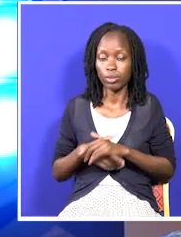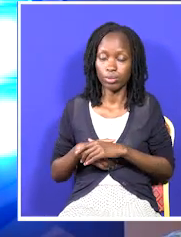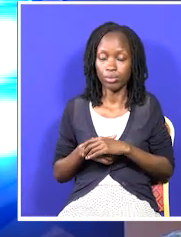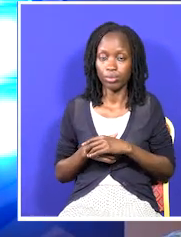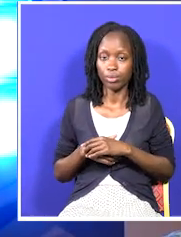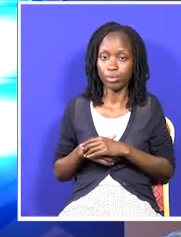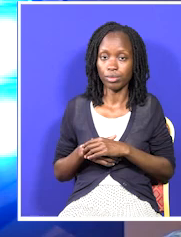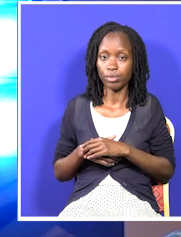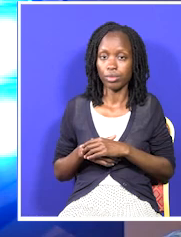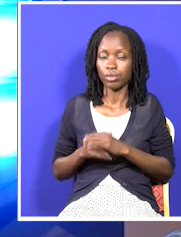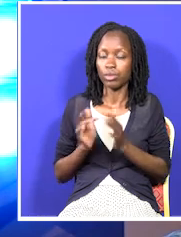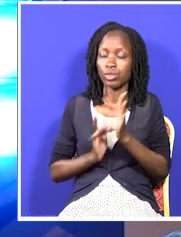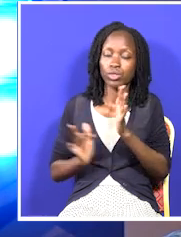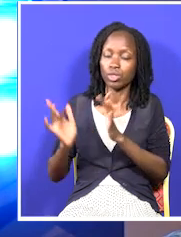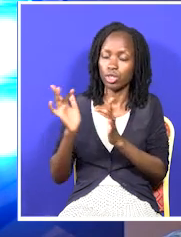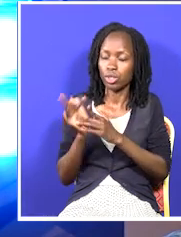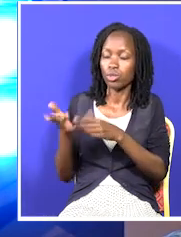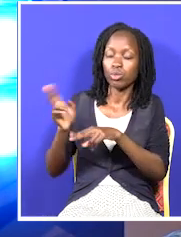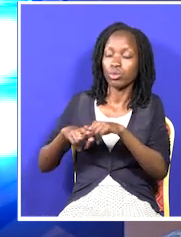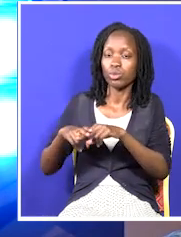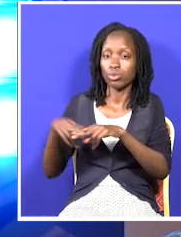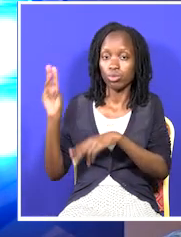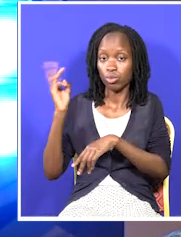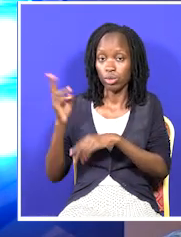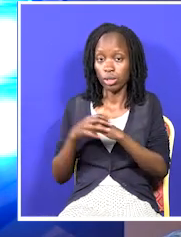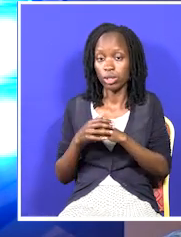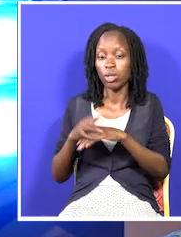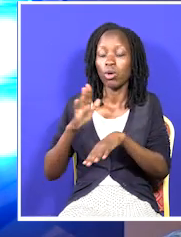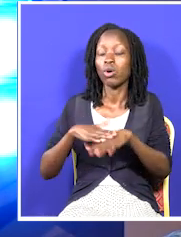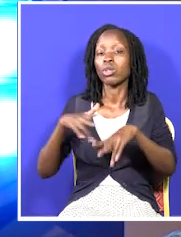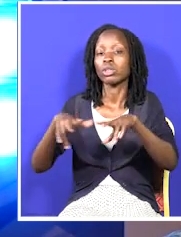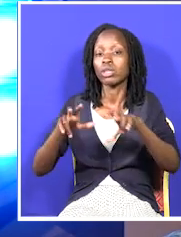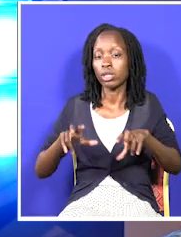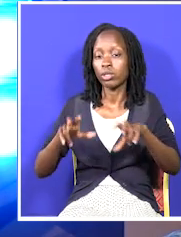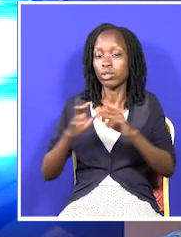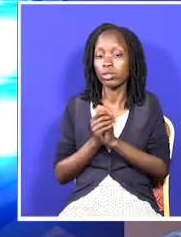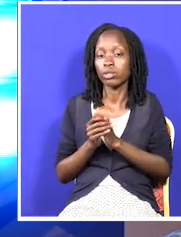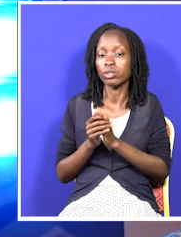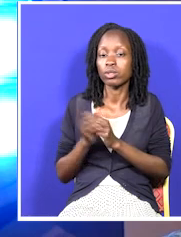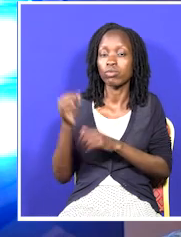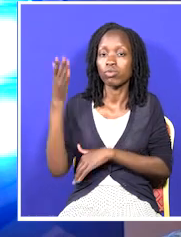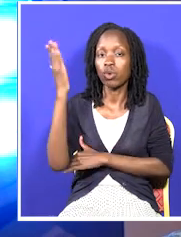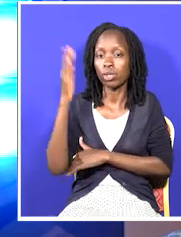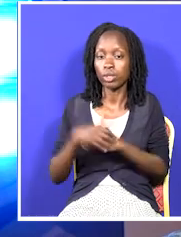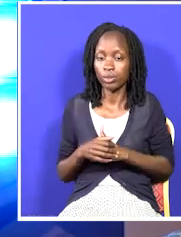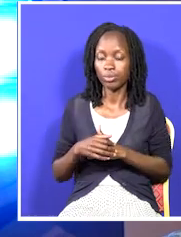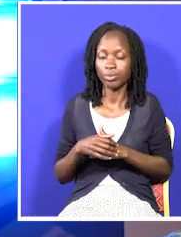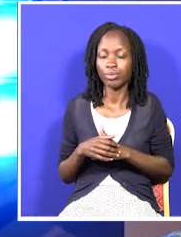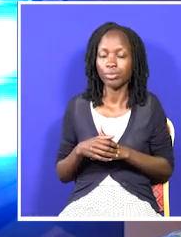Yeah? So Jesus will be seated on the throne of